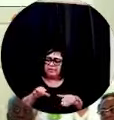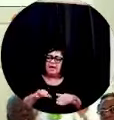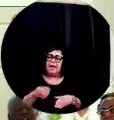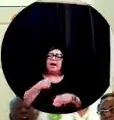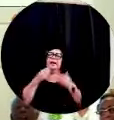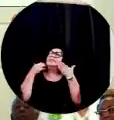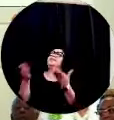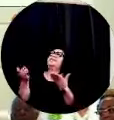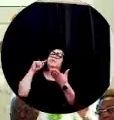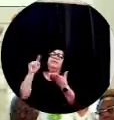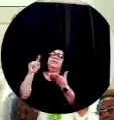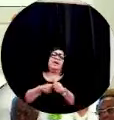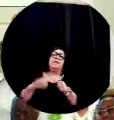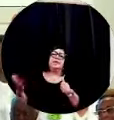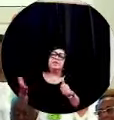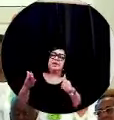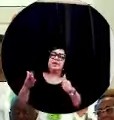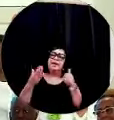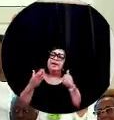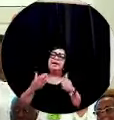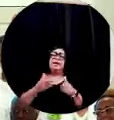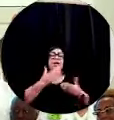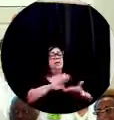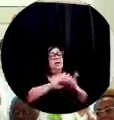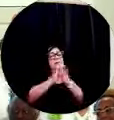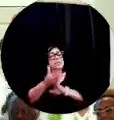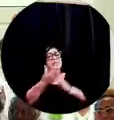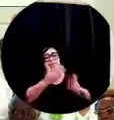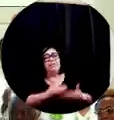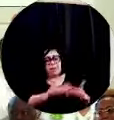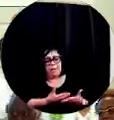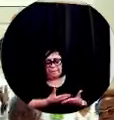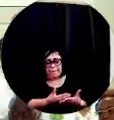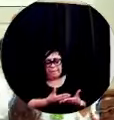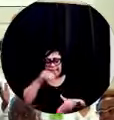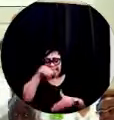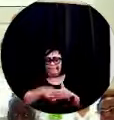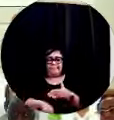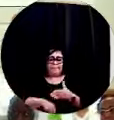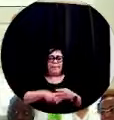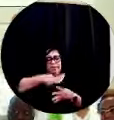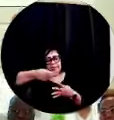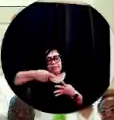up in the midst of tribulation. Thank you, Lord. I said, thank you, Lord.